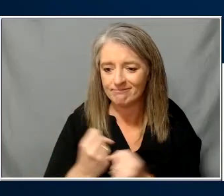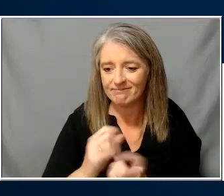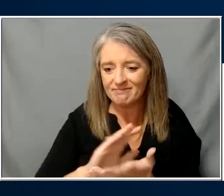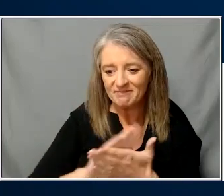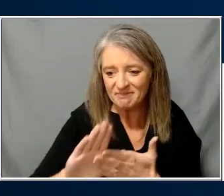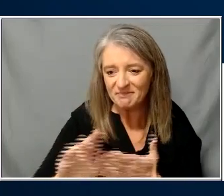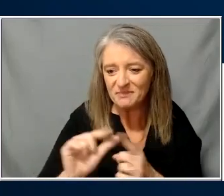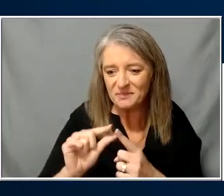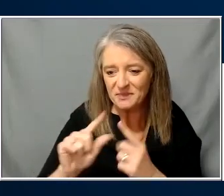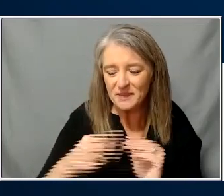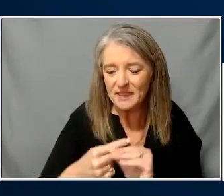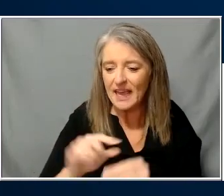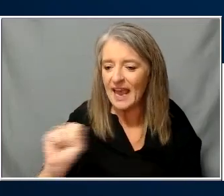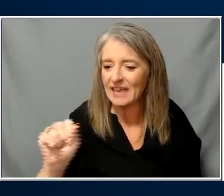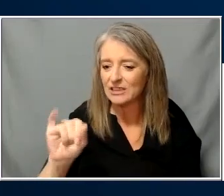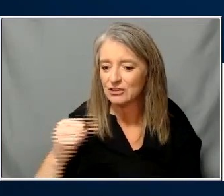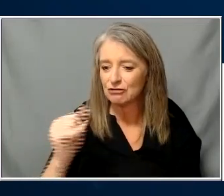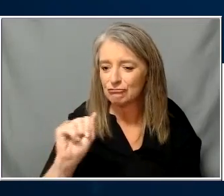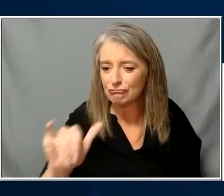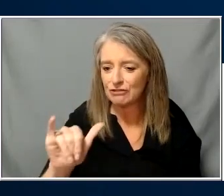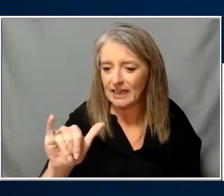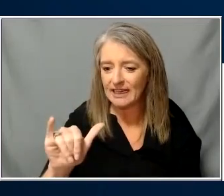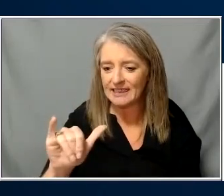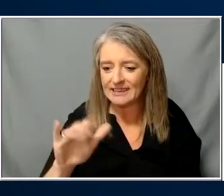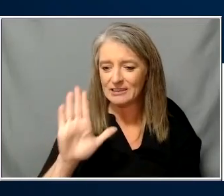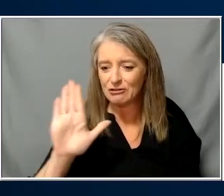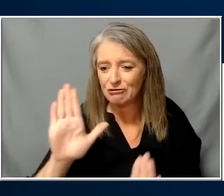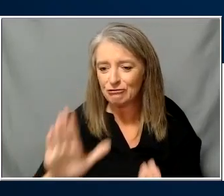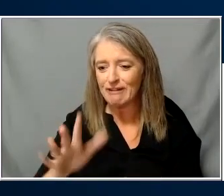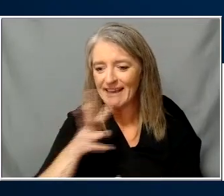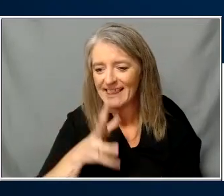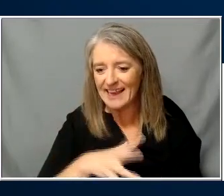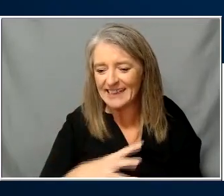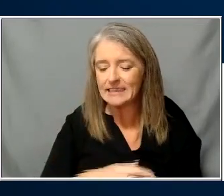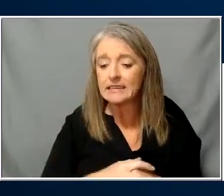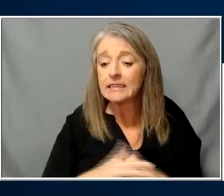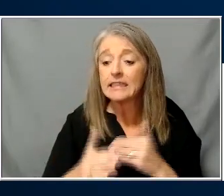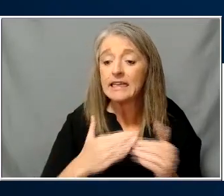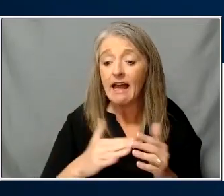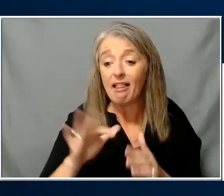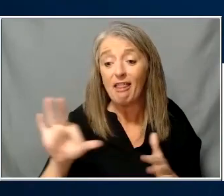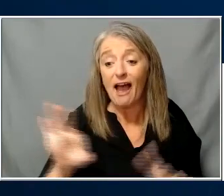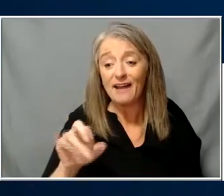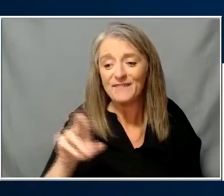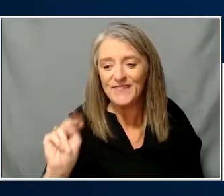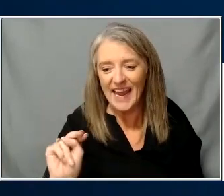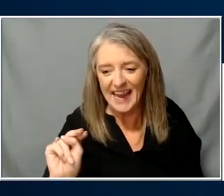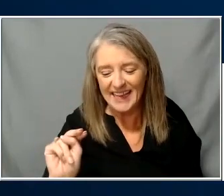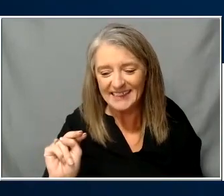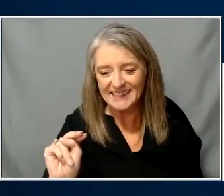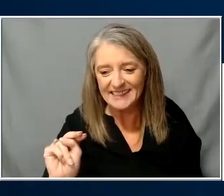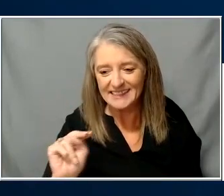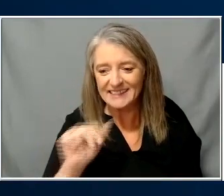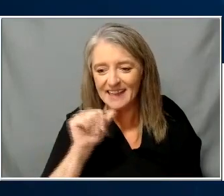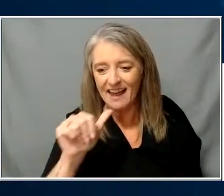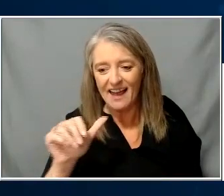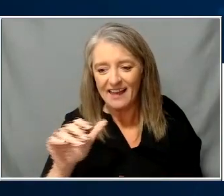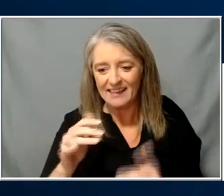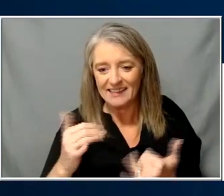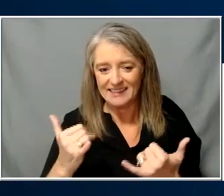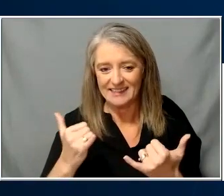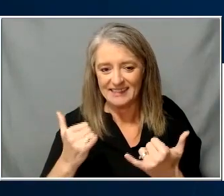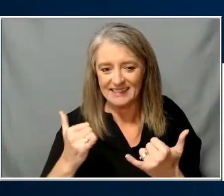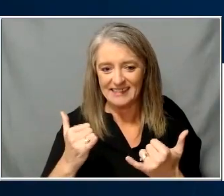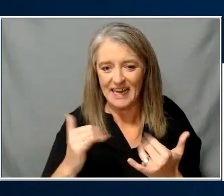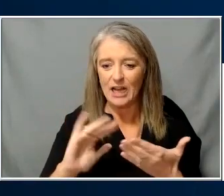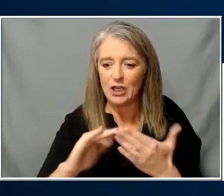morning. So is Jay. Jay says Cynthia is such a great lady. A lot of fans out there, and you haven't left the station, by the way, because you're now doing community